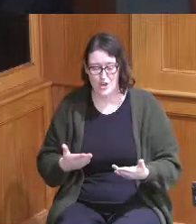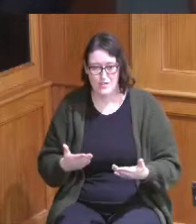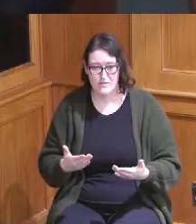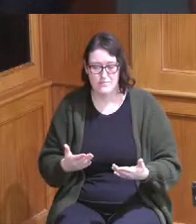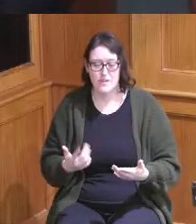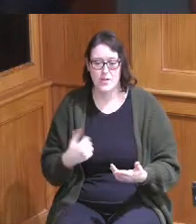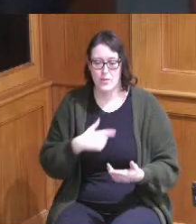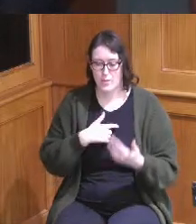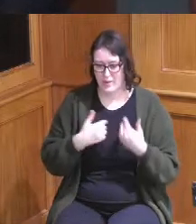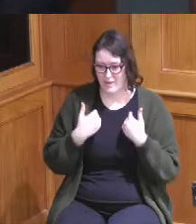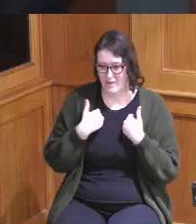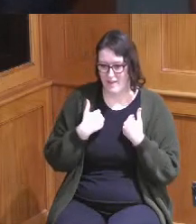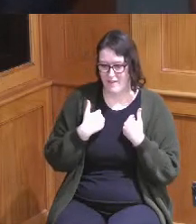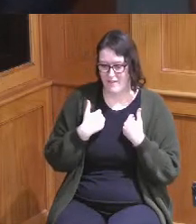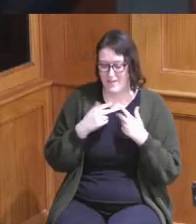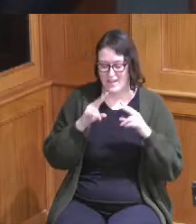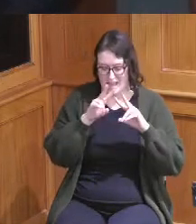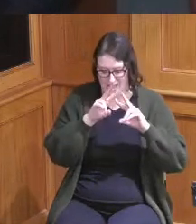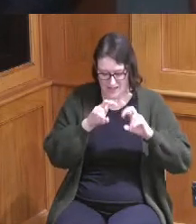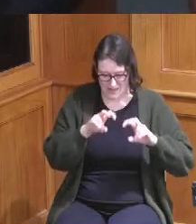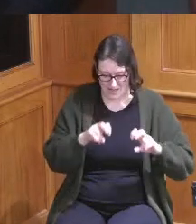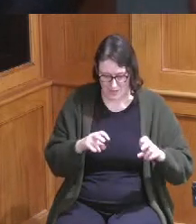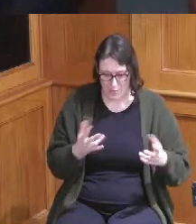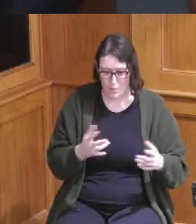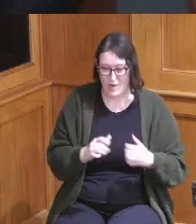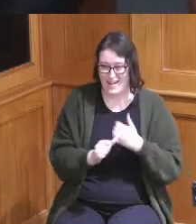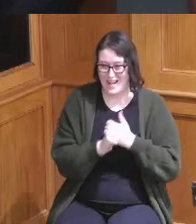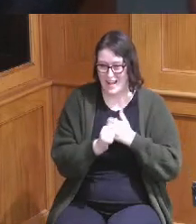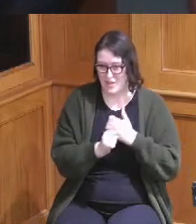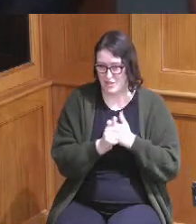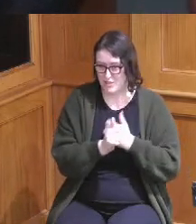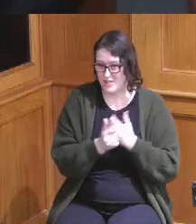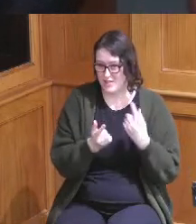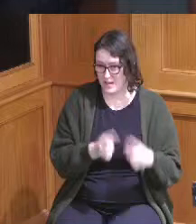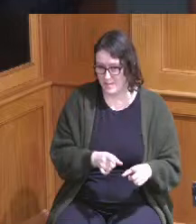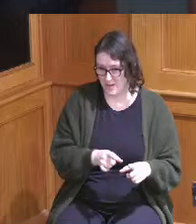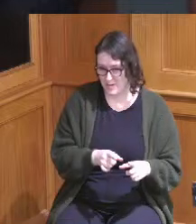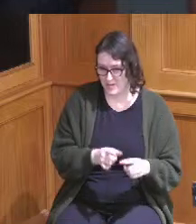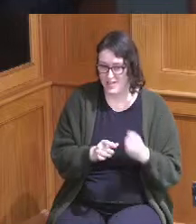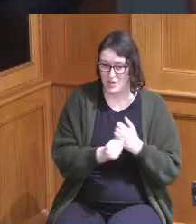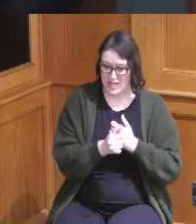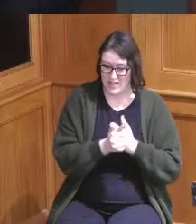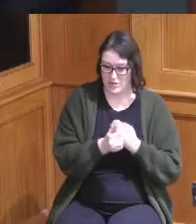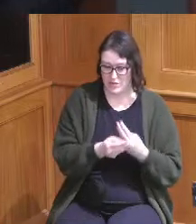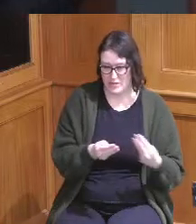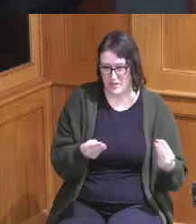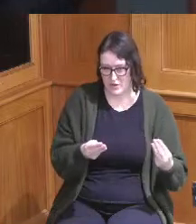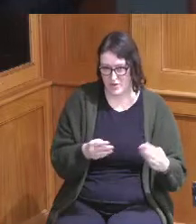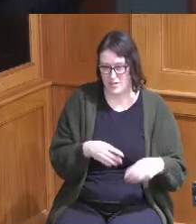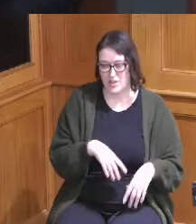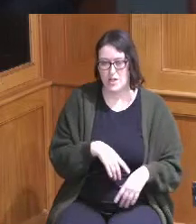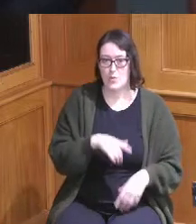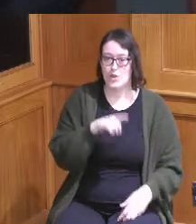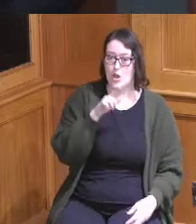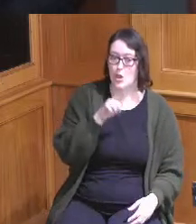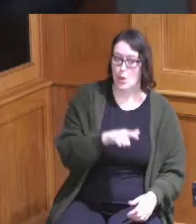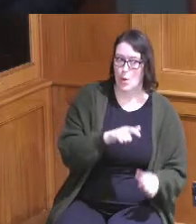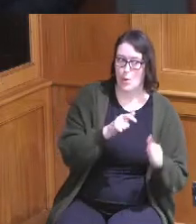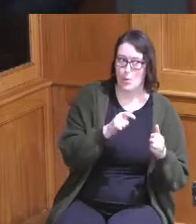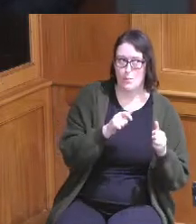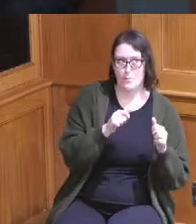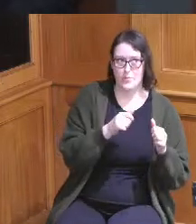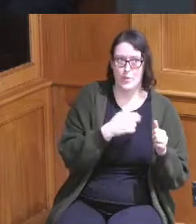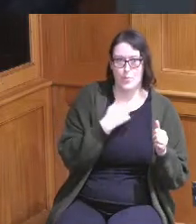we analyze what hazards we face, including hazardous materials. It is a low probability, high impact hazard in